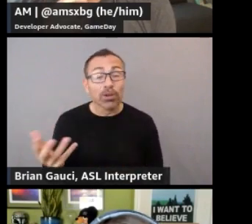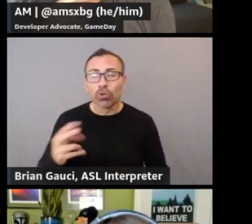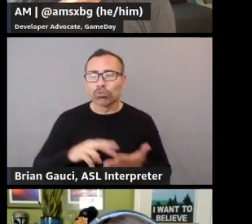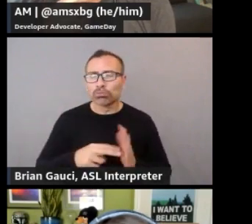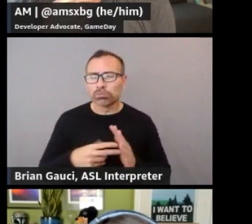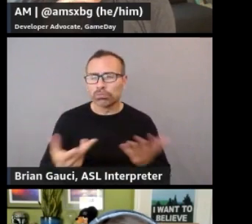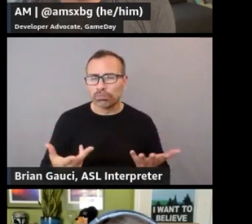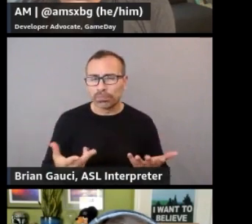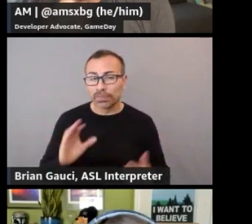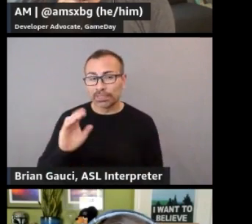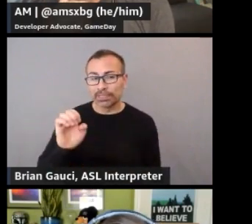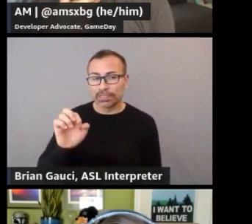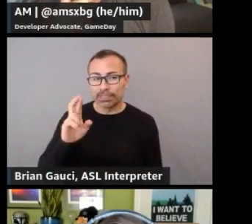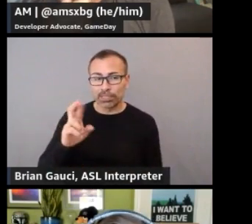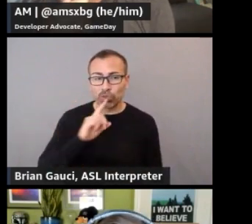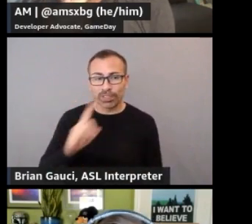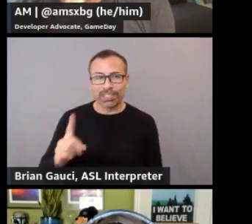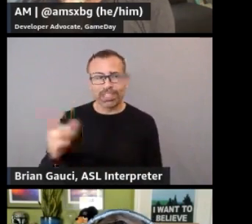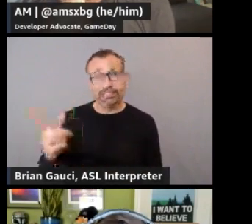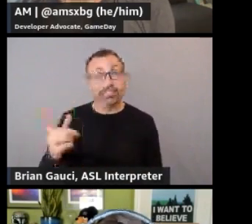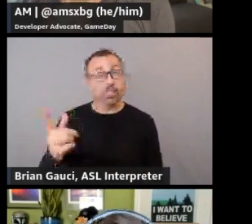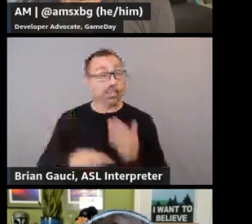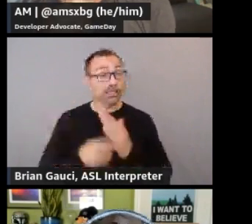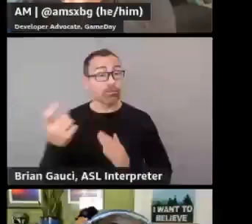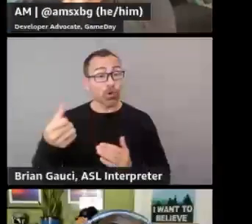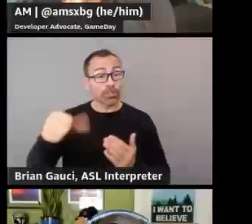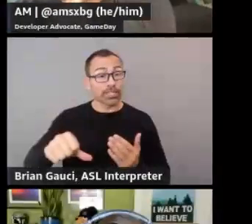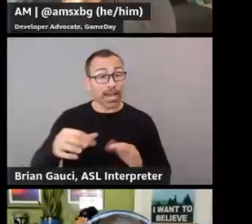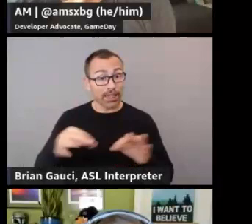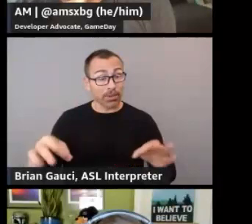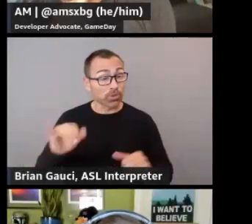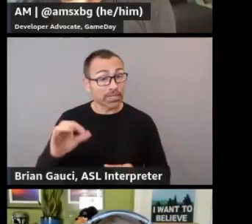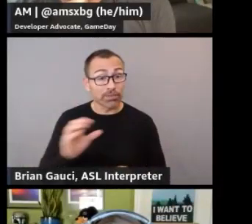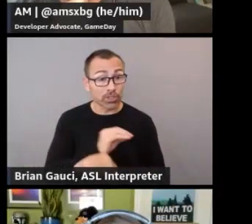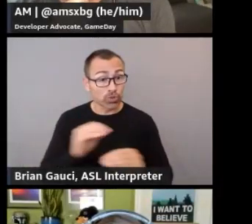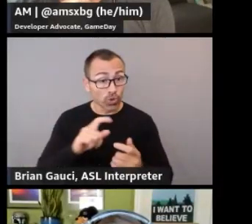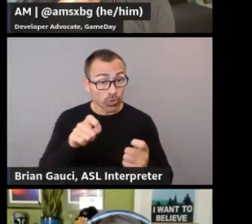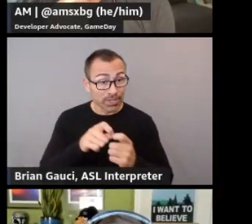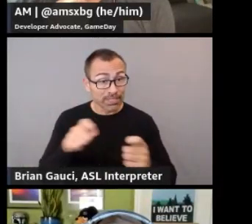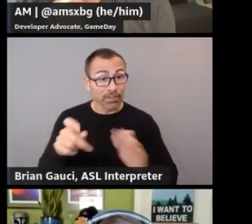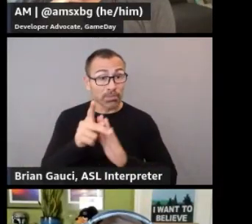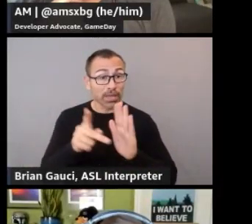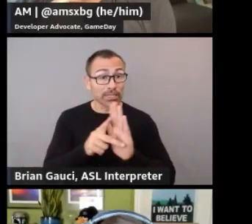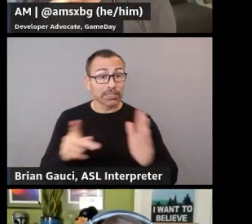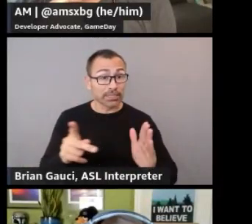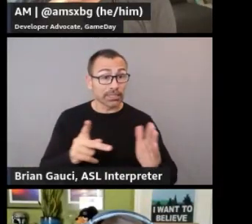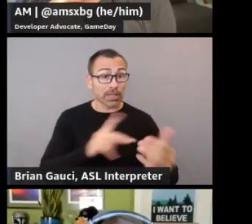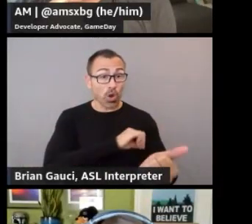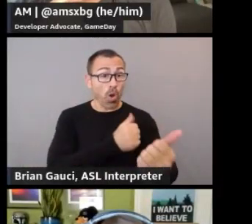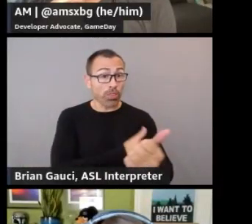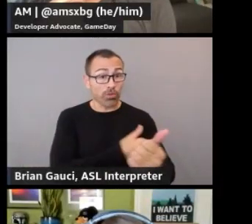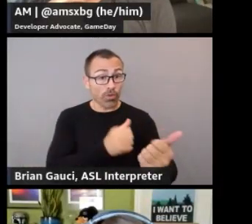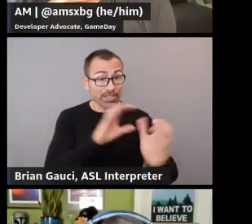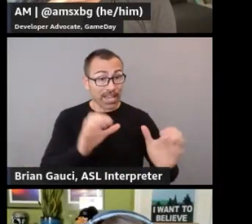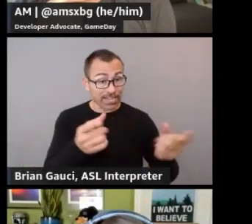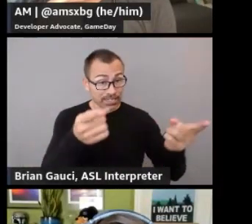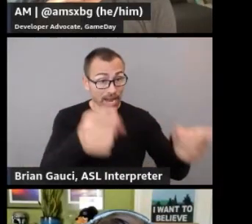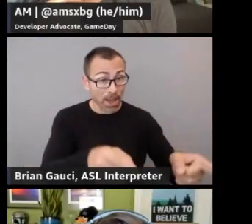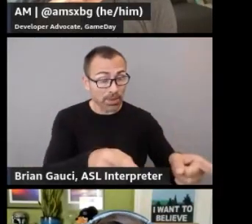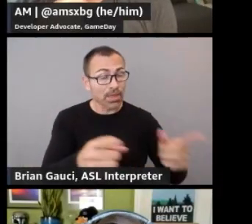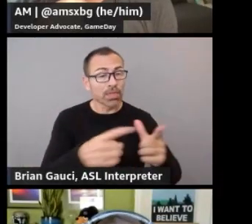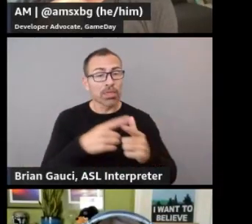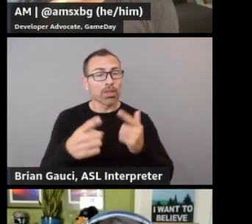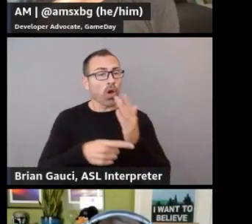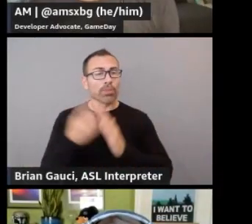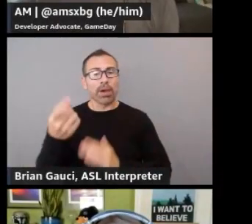a default denied language. If there is not a specific policy that authorizes action, then by default, you're denied access.